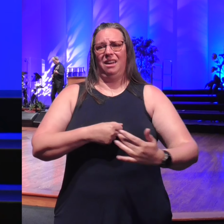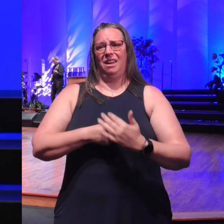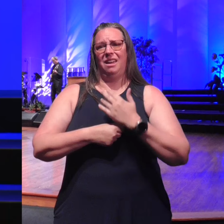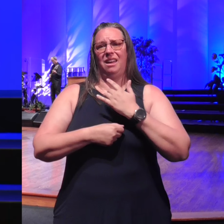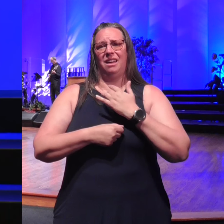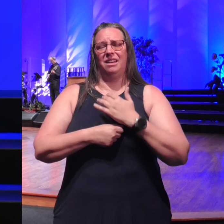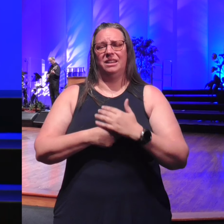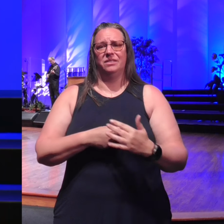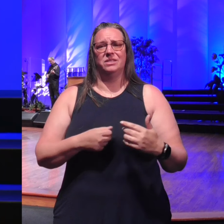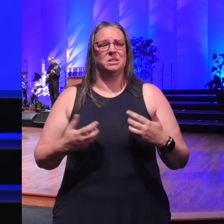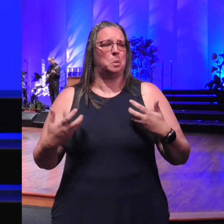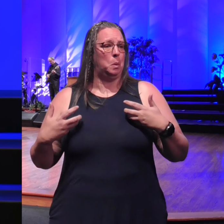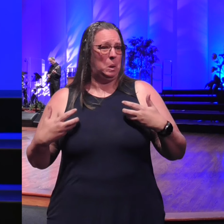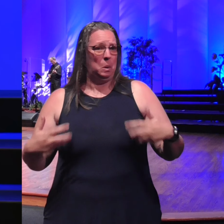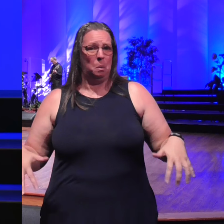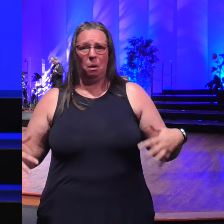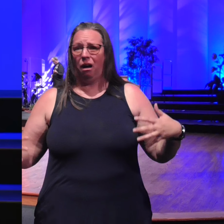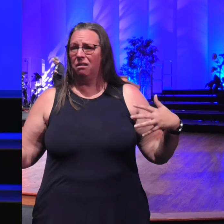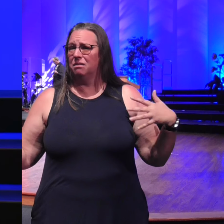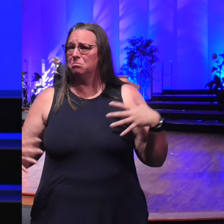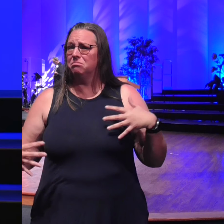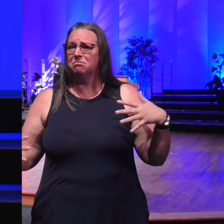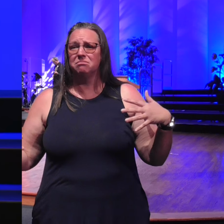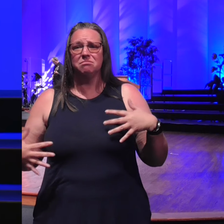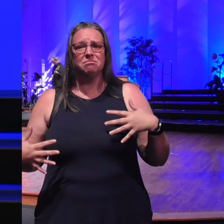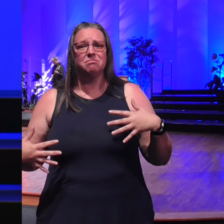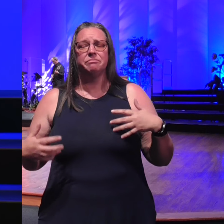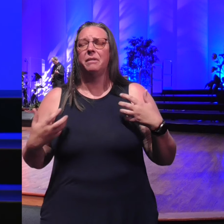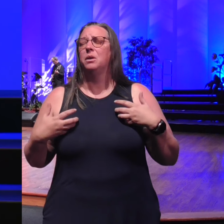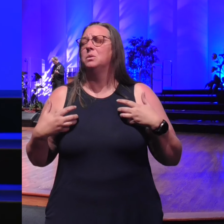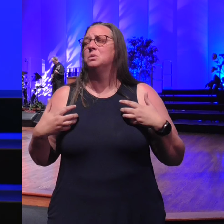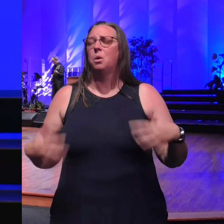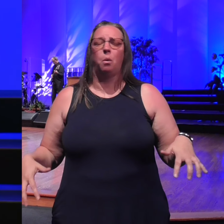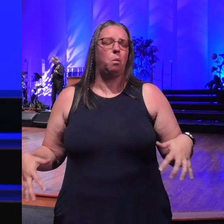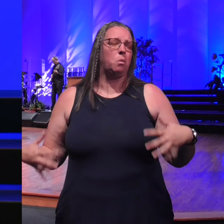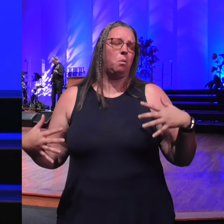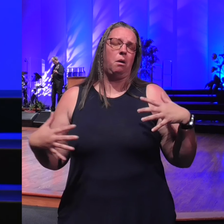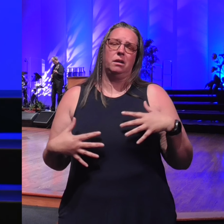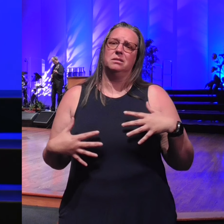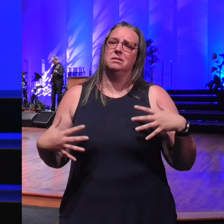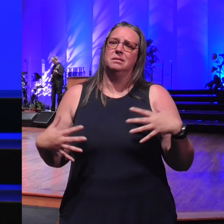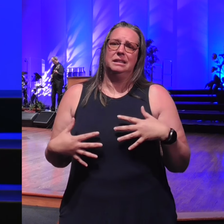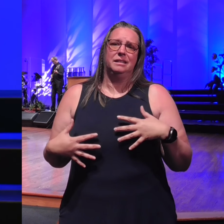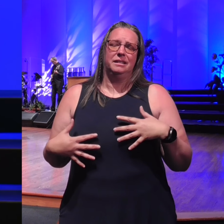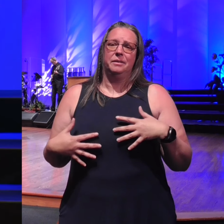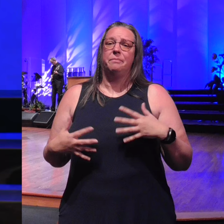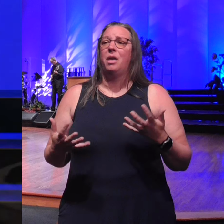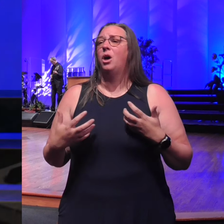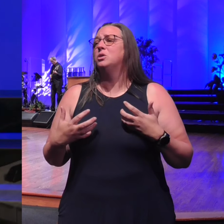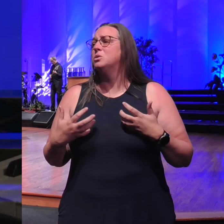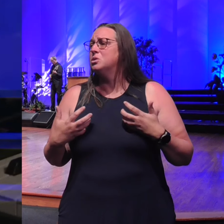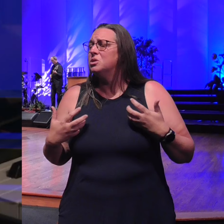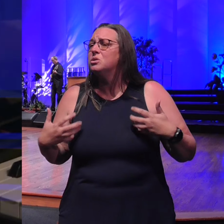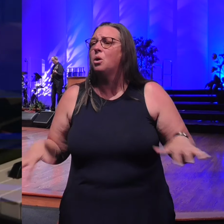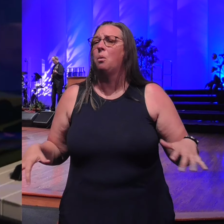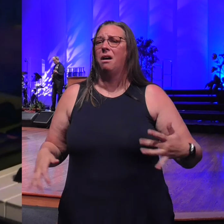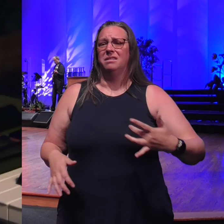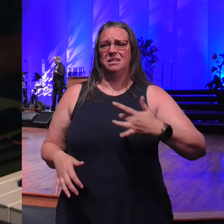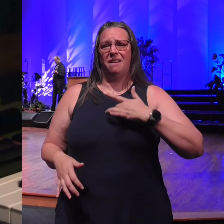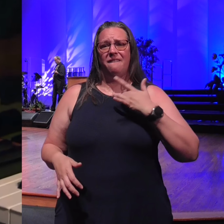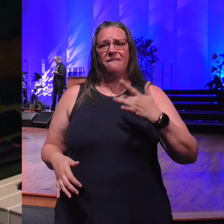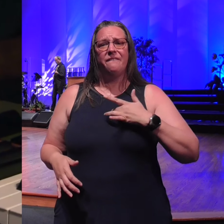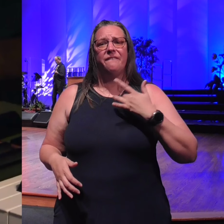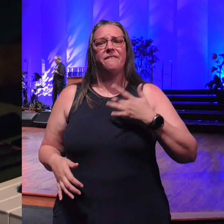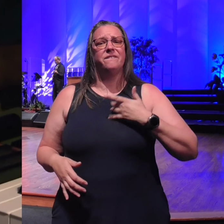be afraid. I don't want to be afraid. And I don't want to fear the